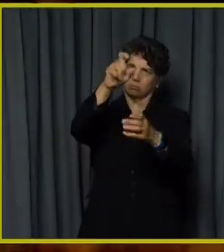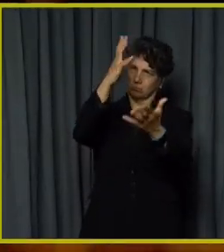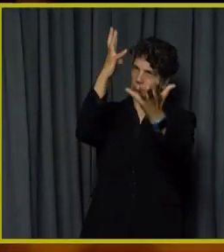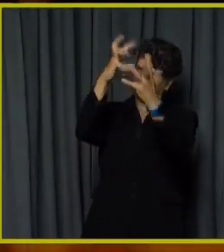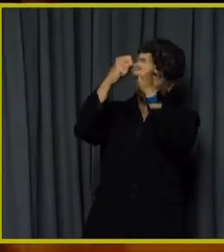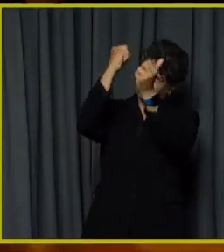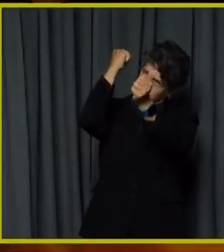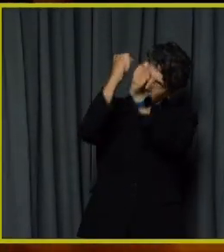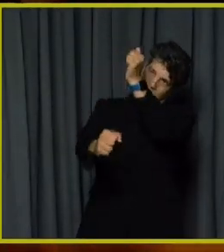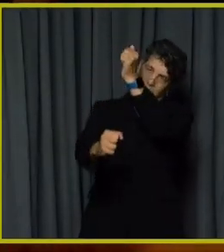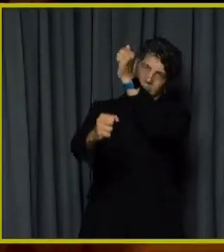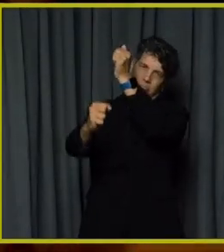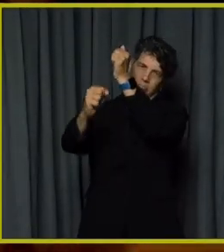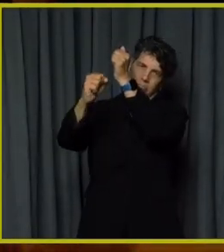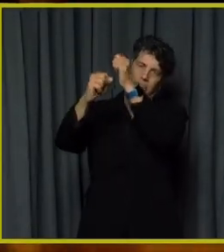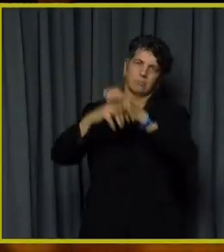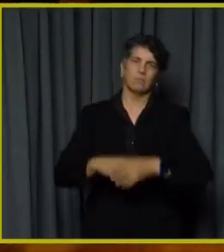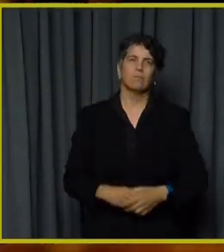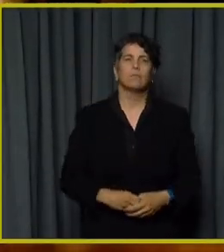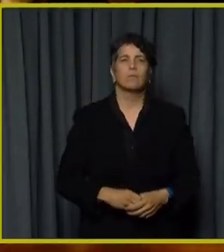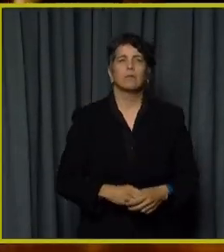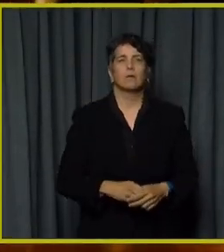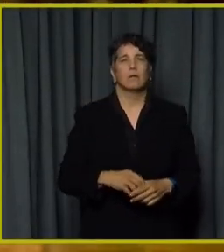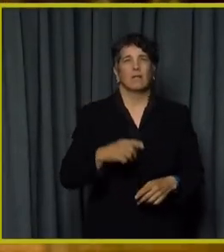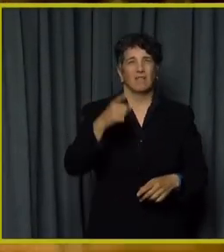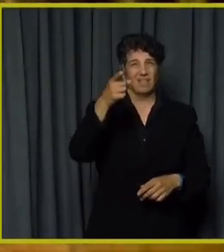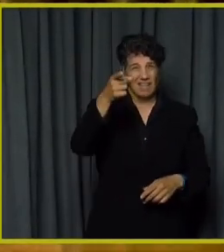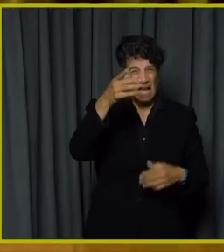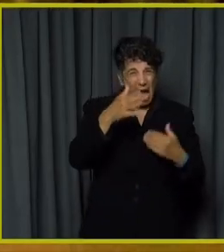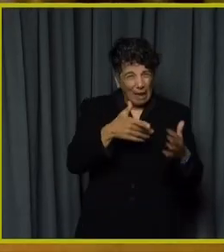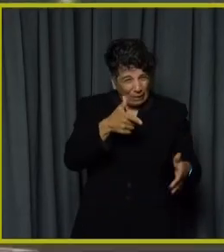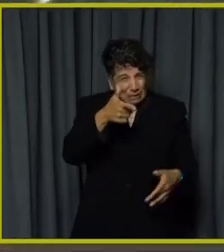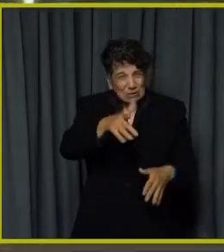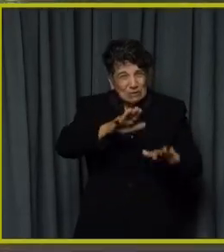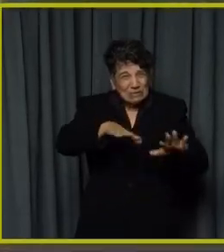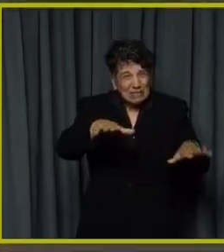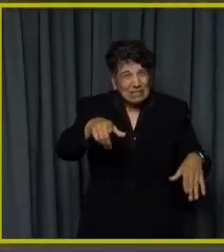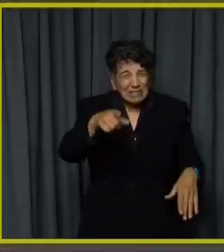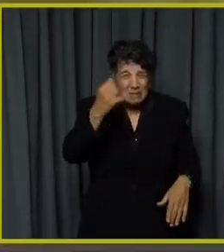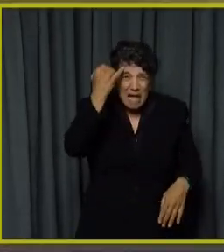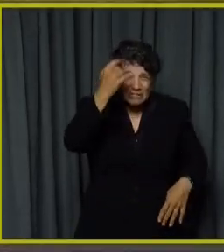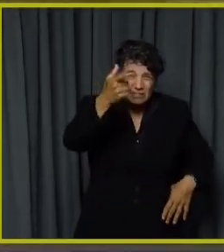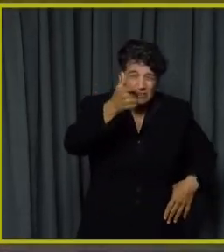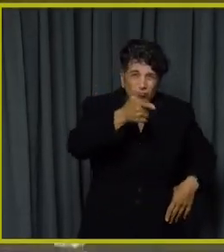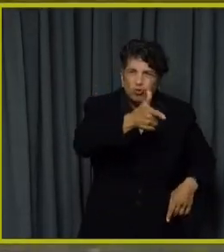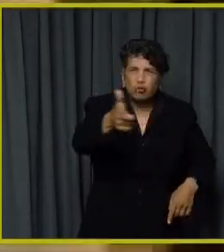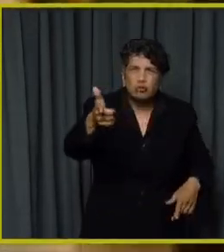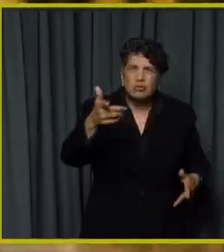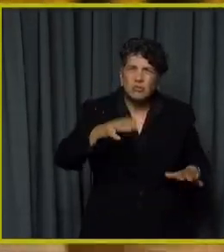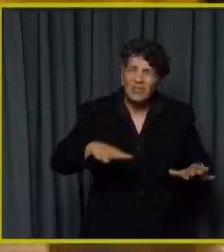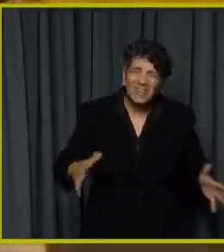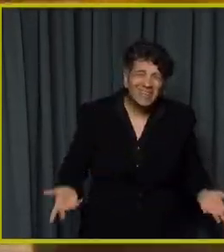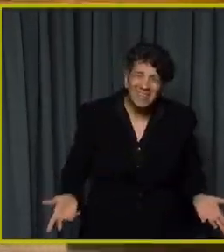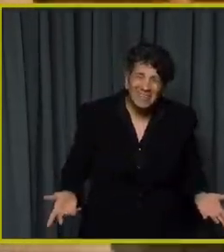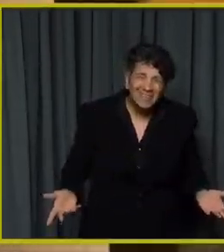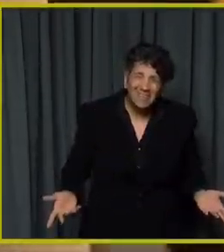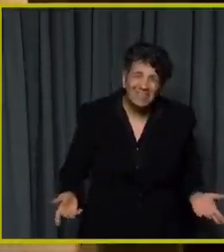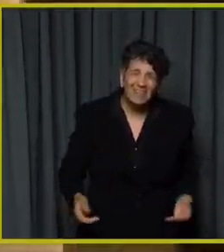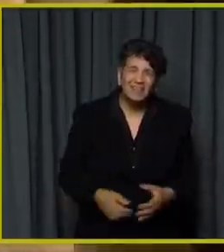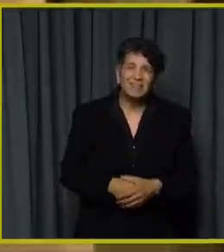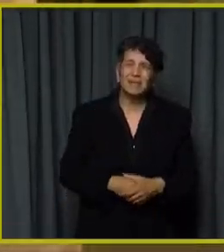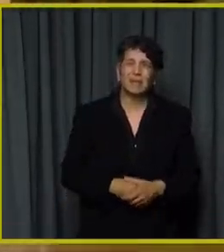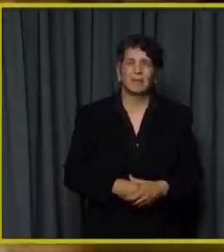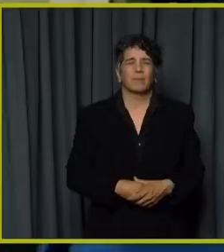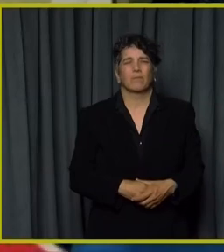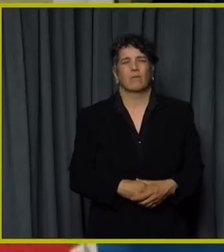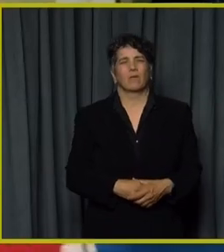Yo, they almost hit a kid, man! They are meant to break us before we can even become unified, so it adds a sense of urgency to the importance of